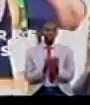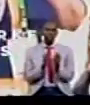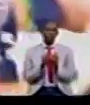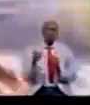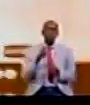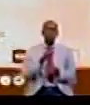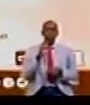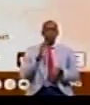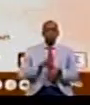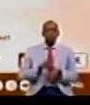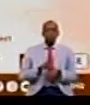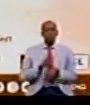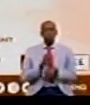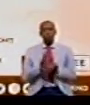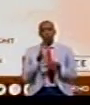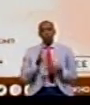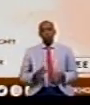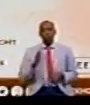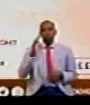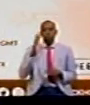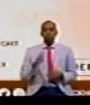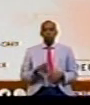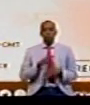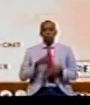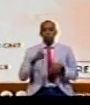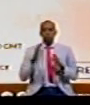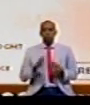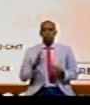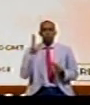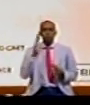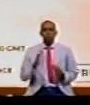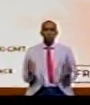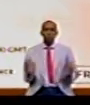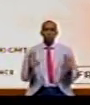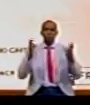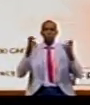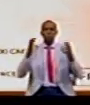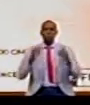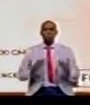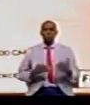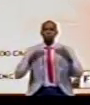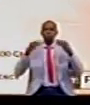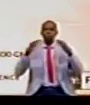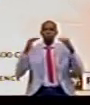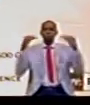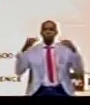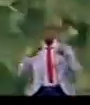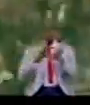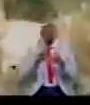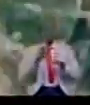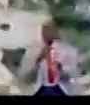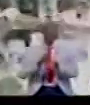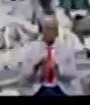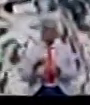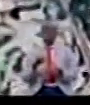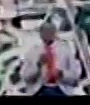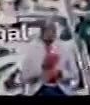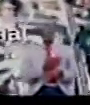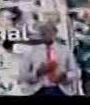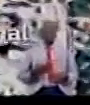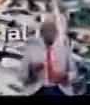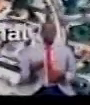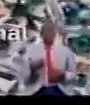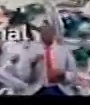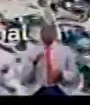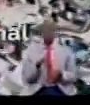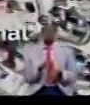Instead, God is going to replace all this with long life and